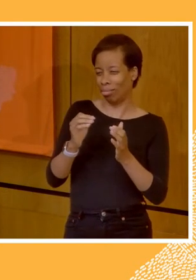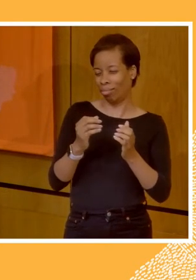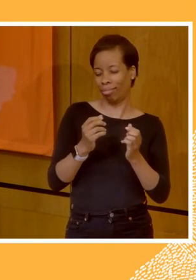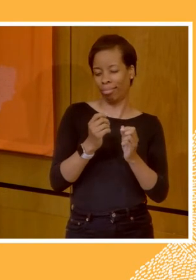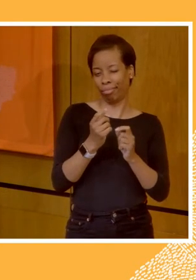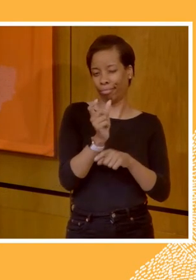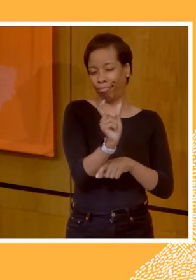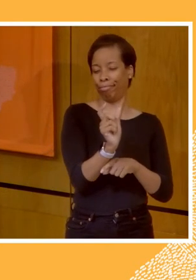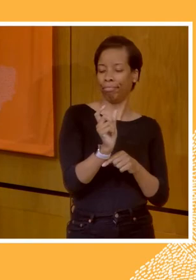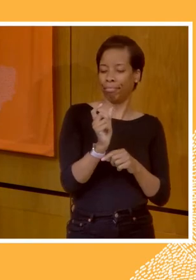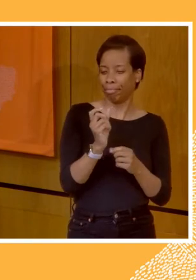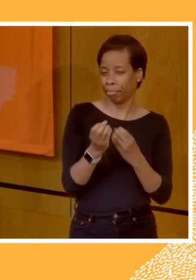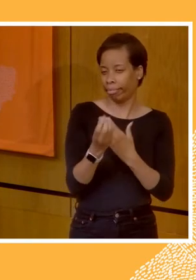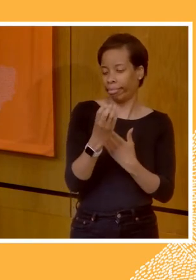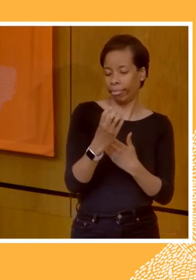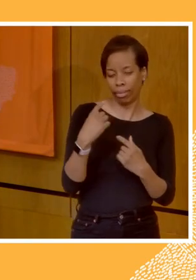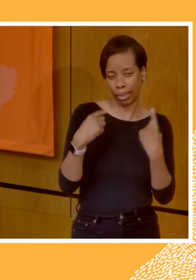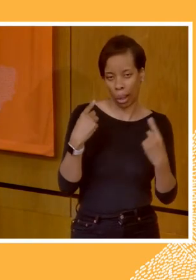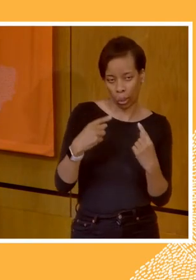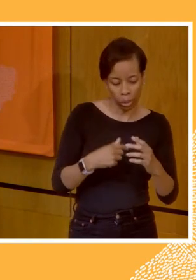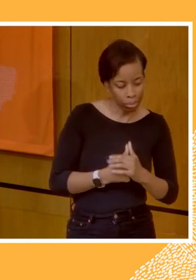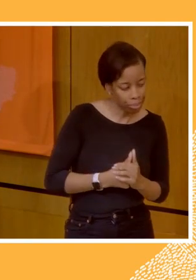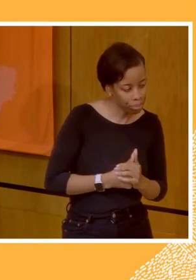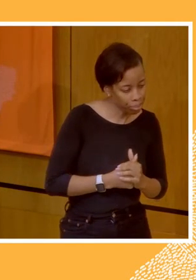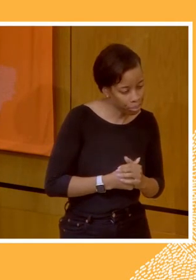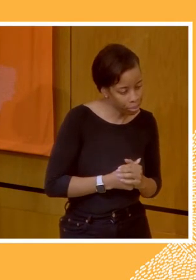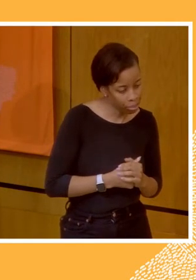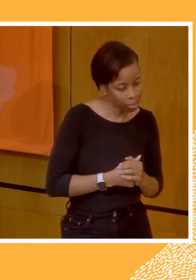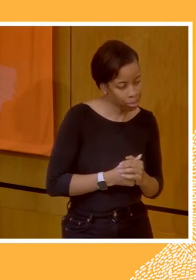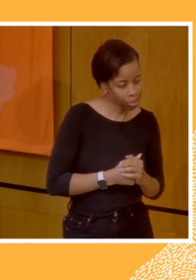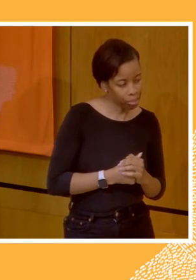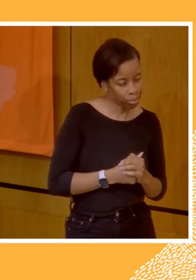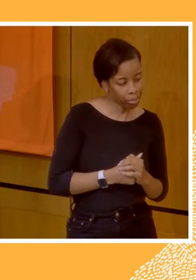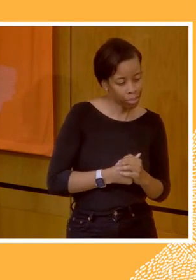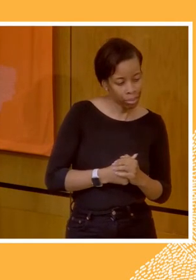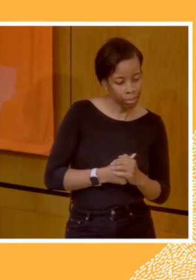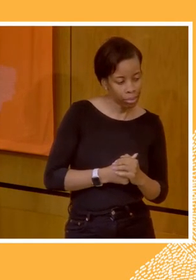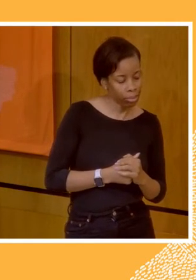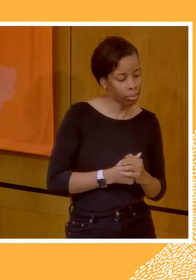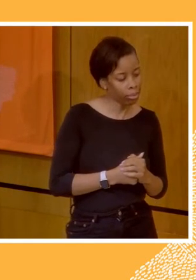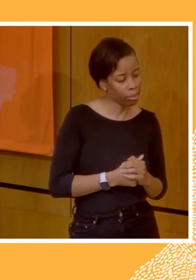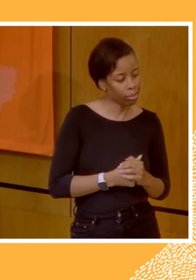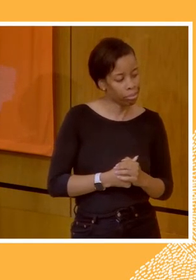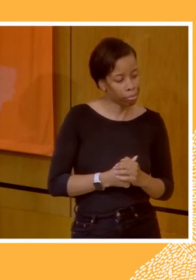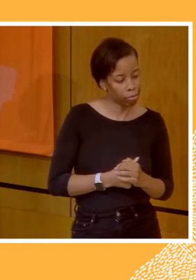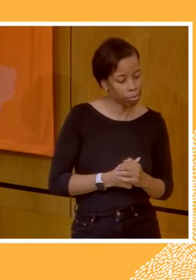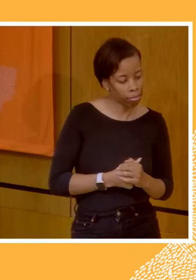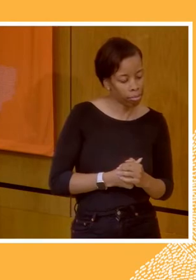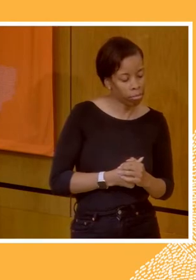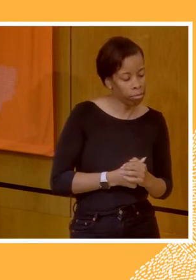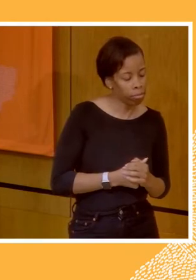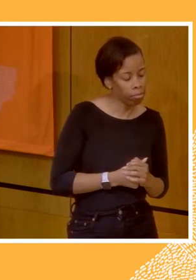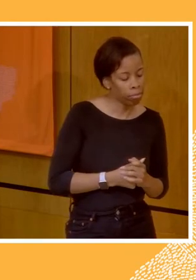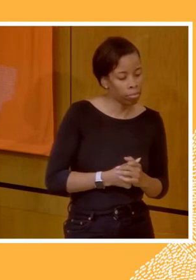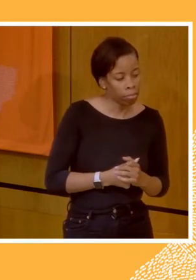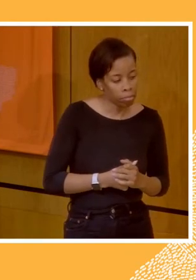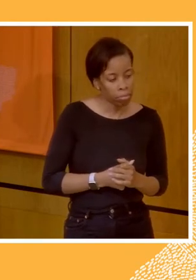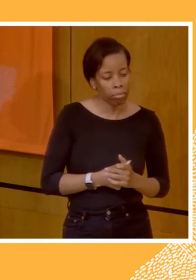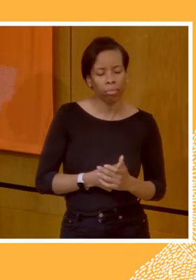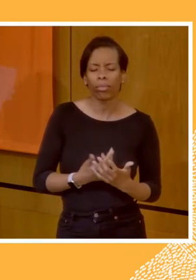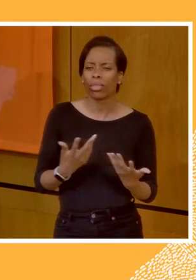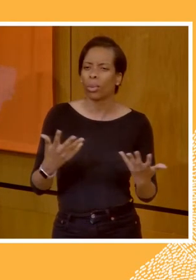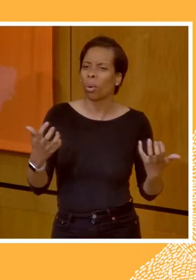So, skipping that one, I want to take us back to the process of making the Land Body Ecologies